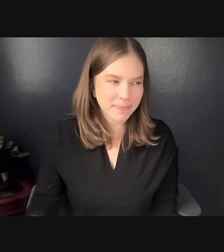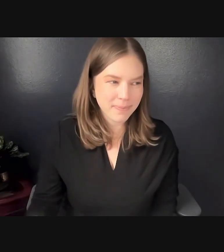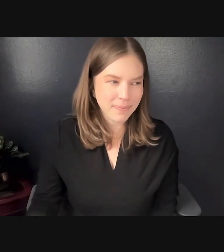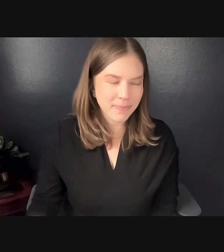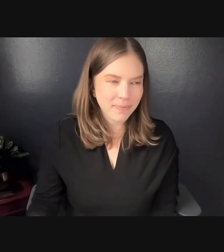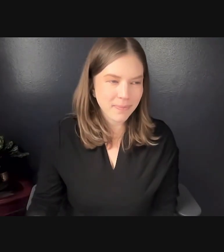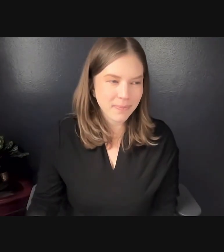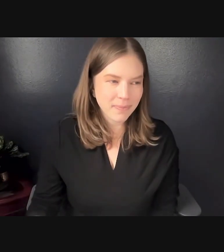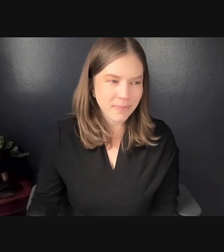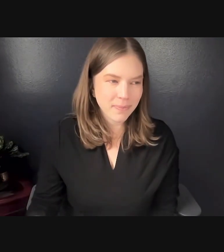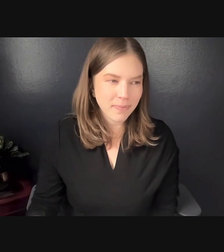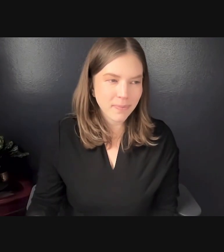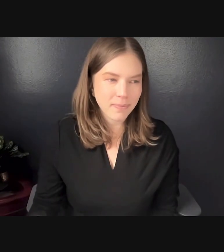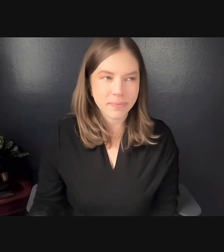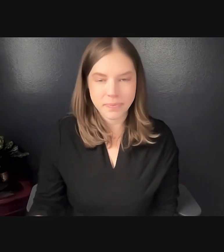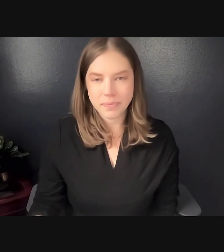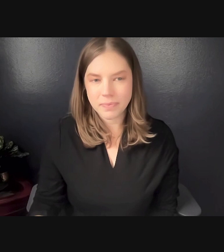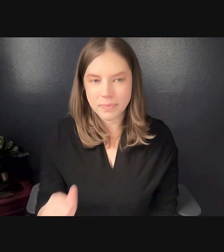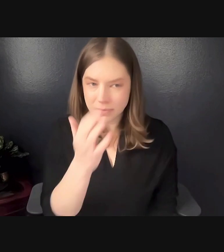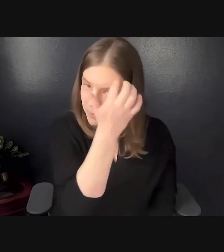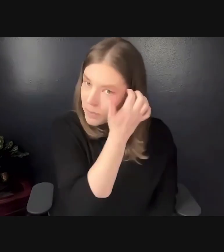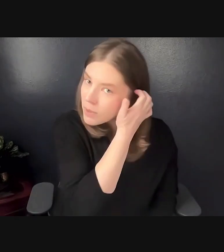Let's move to the next slide.